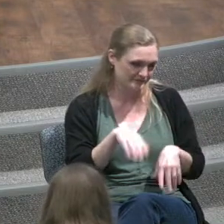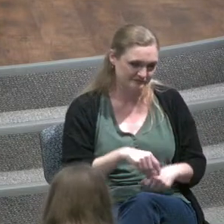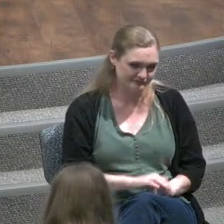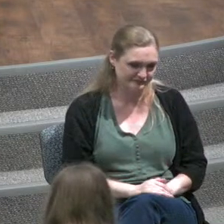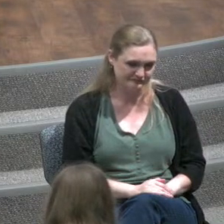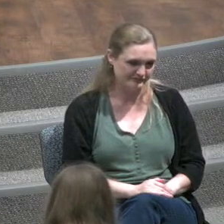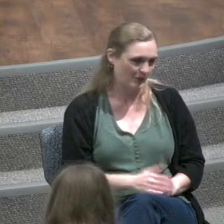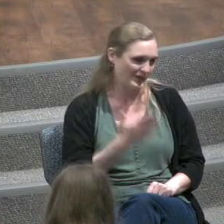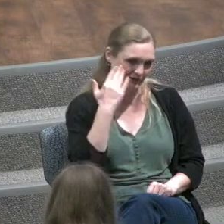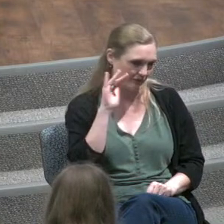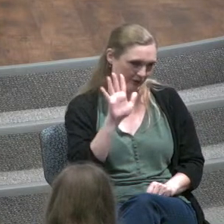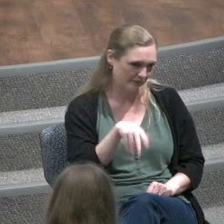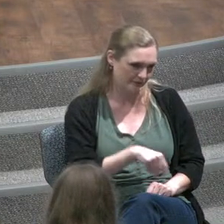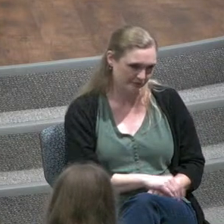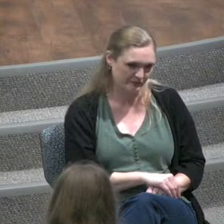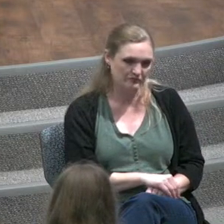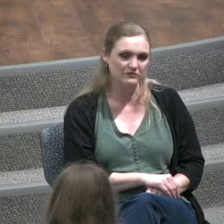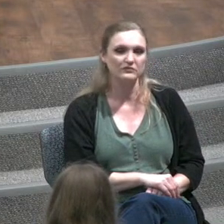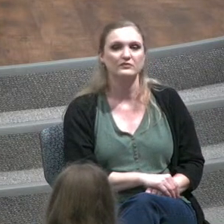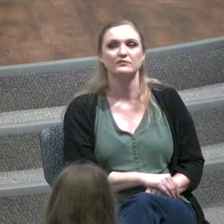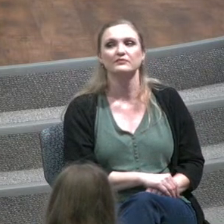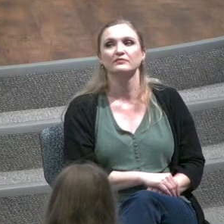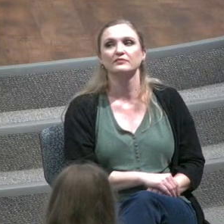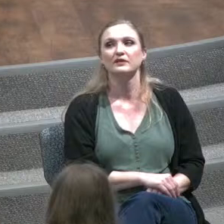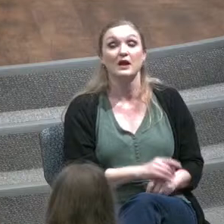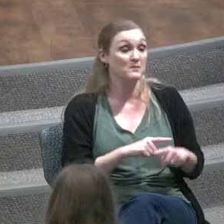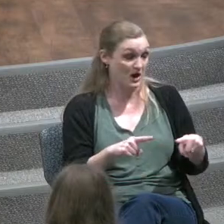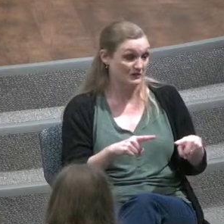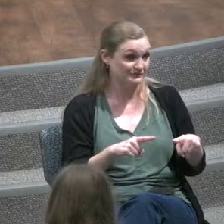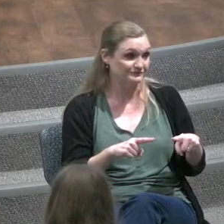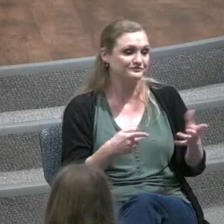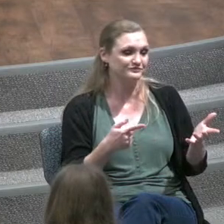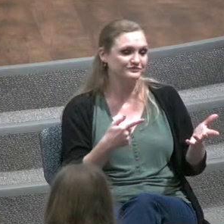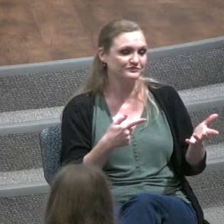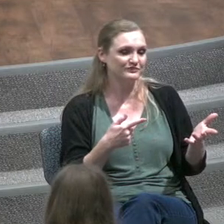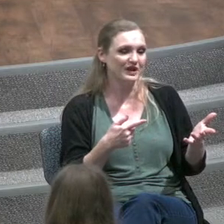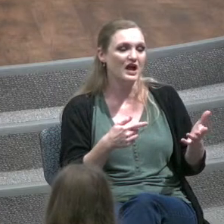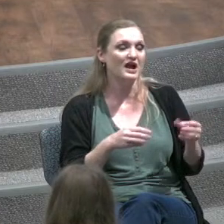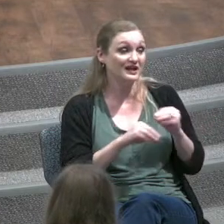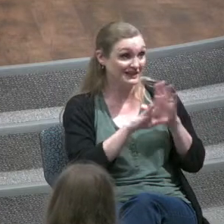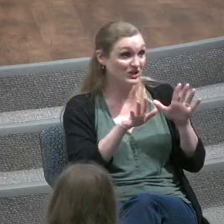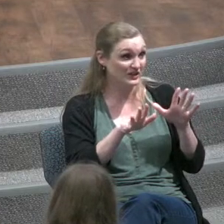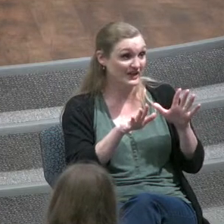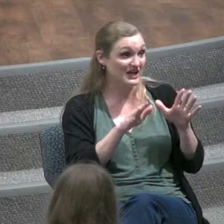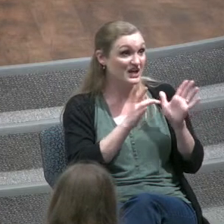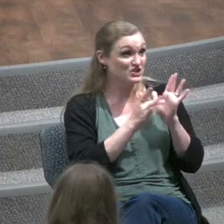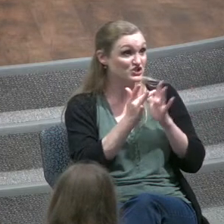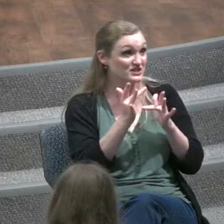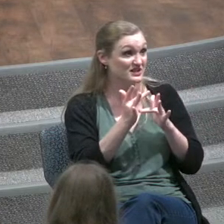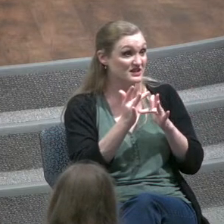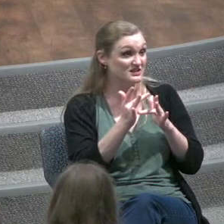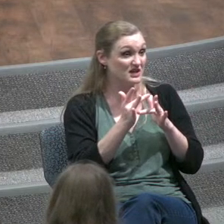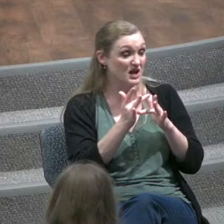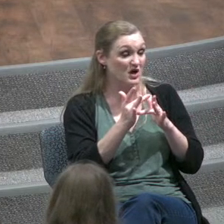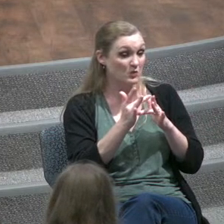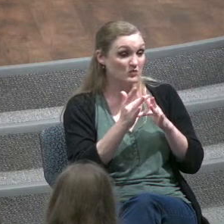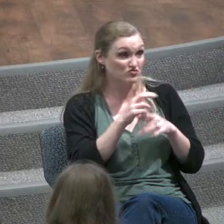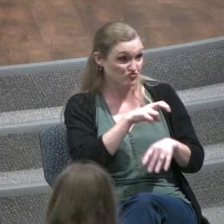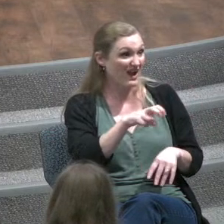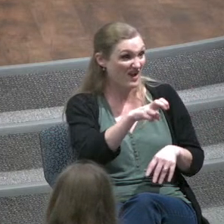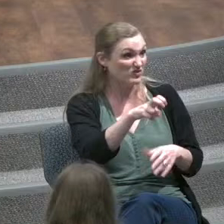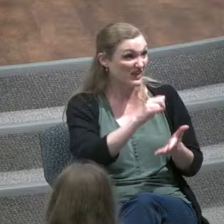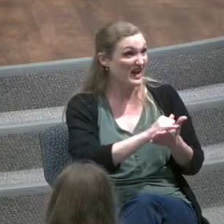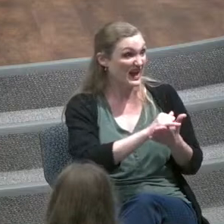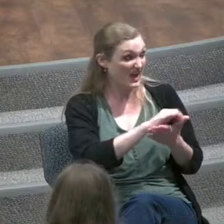place. But again, we have no idea. But other than that, But the point is that obviously Jesus was moving around this area.